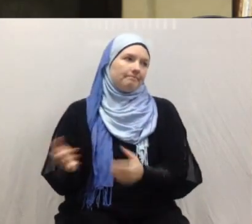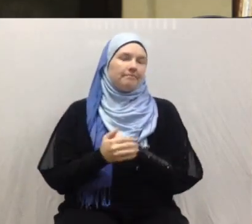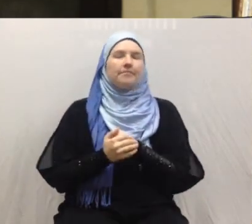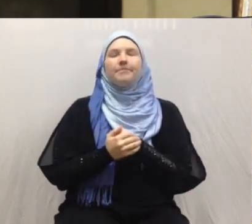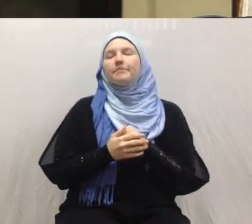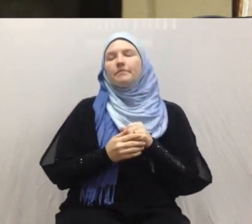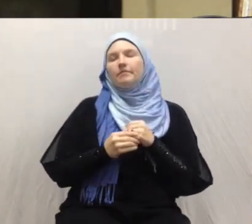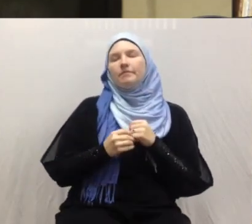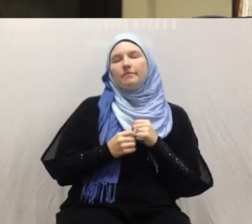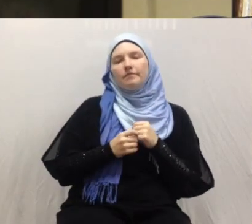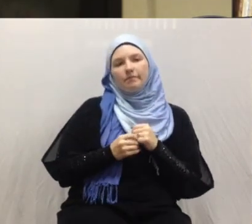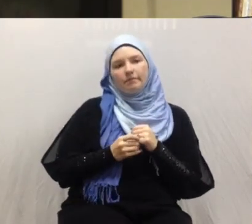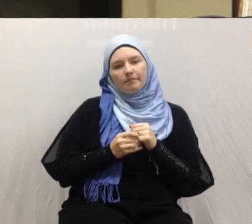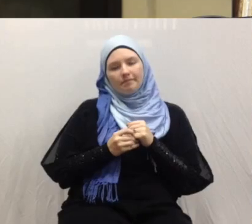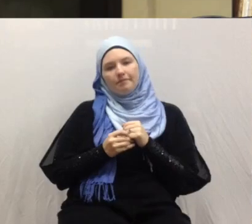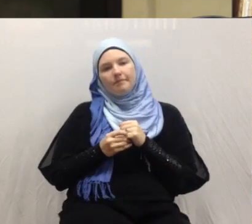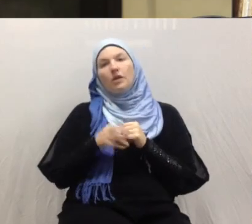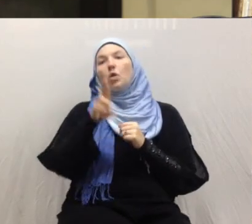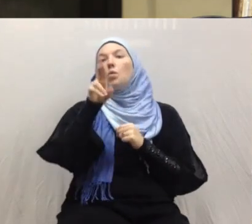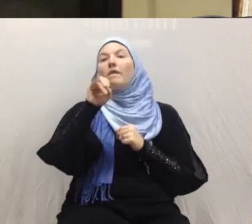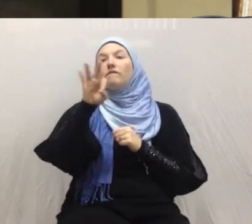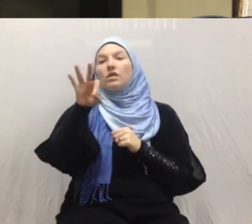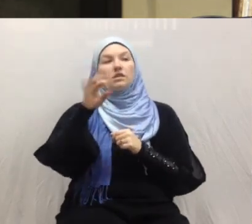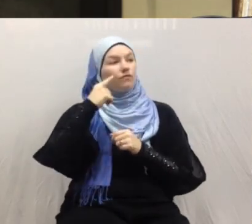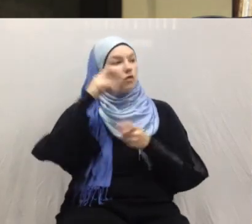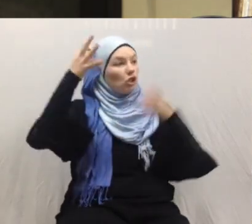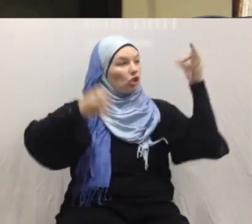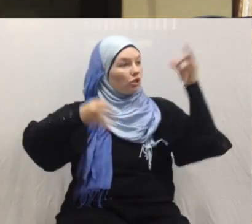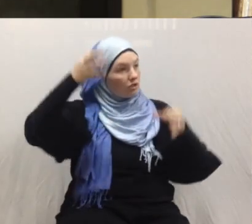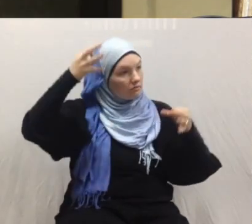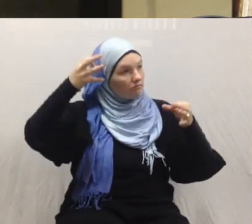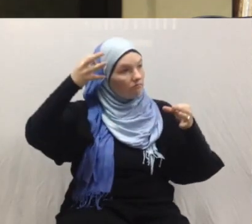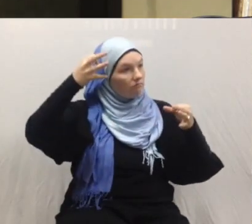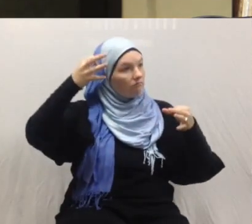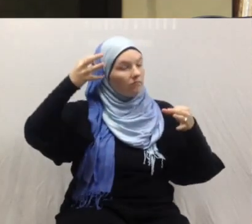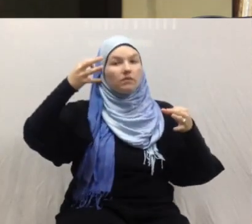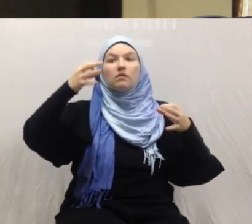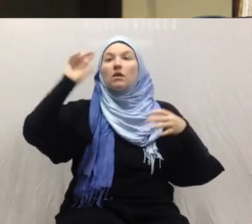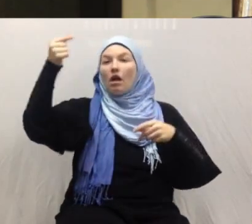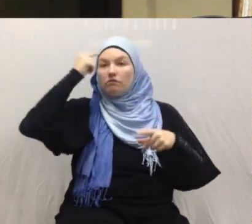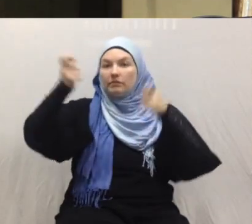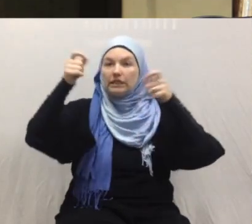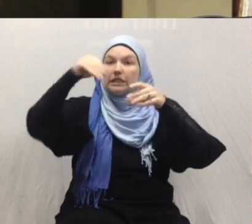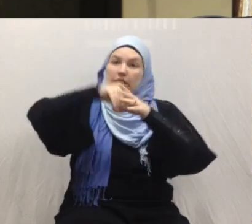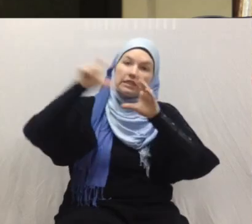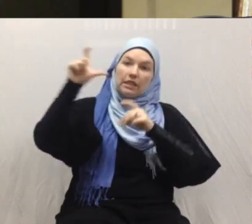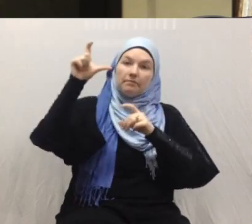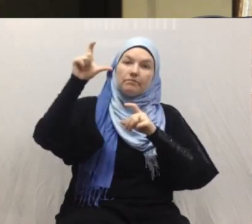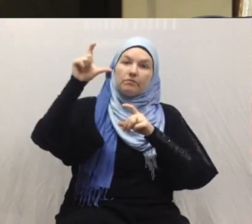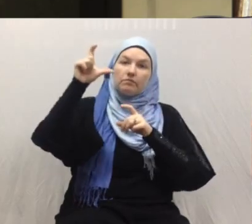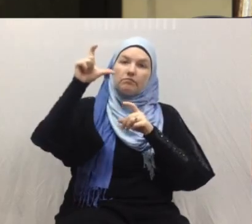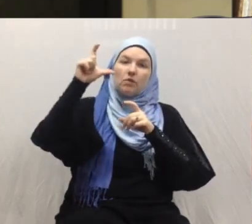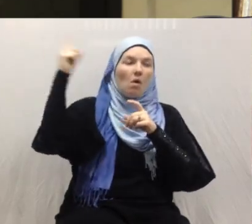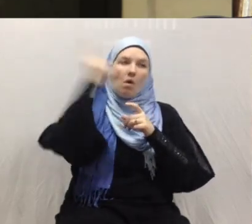reference point. The reference point for judgment in Islam is to refer it